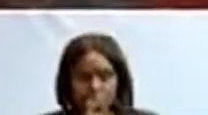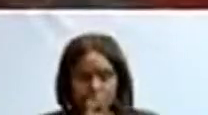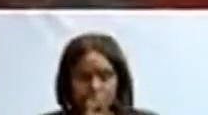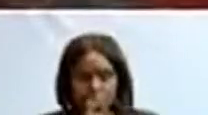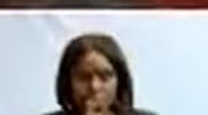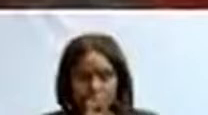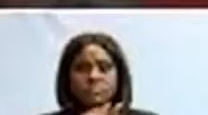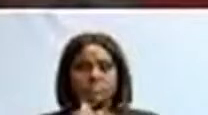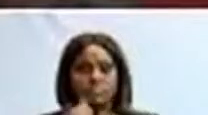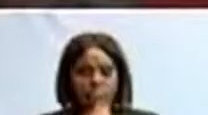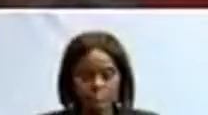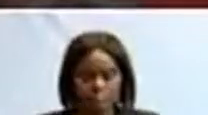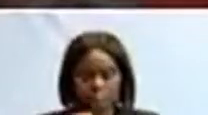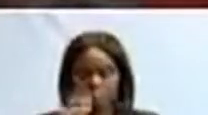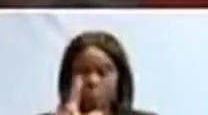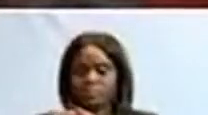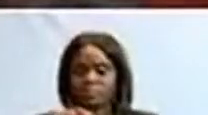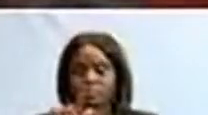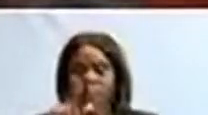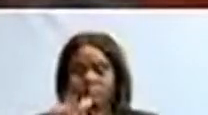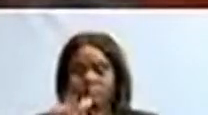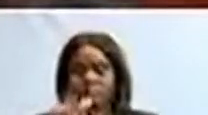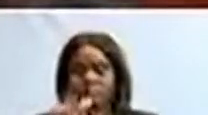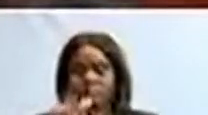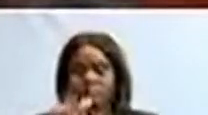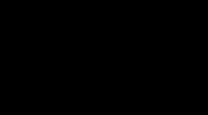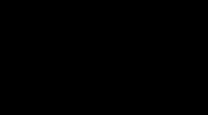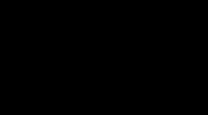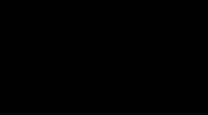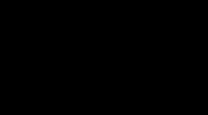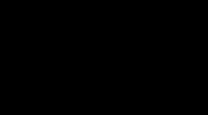finance statement 2023 is that